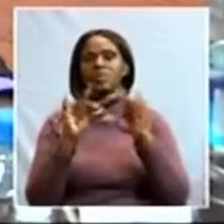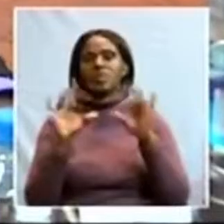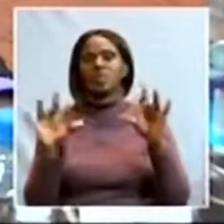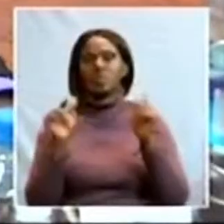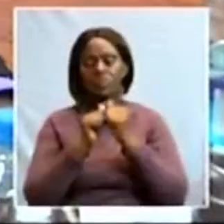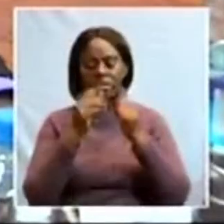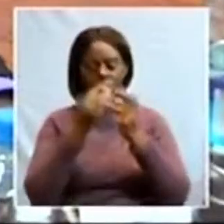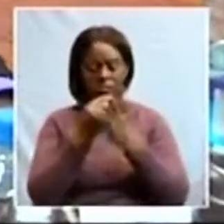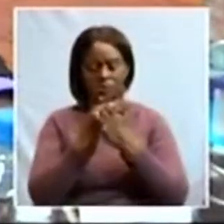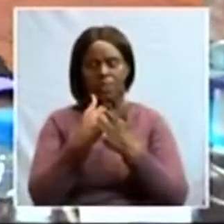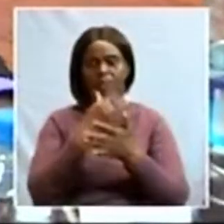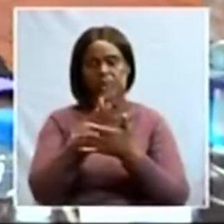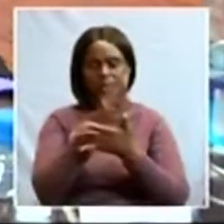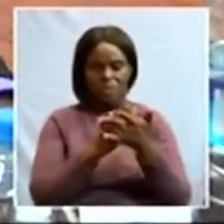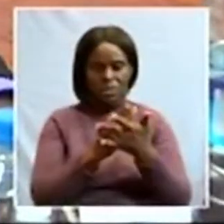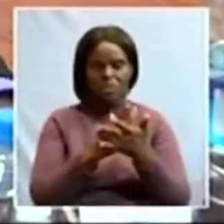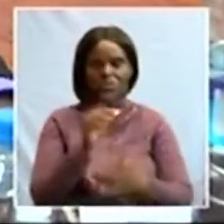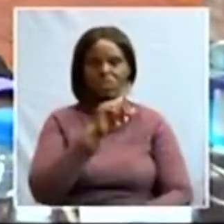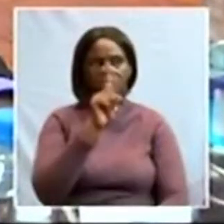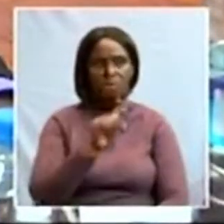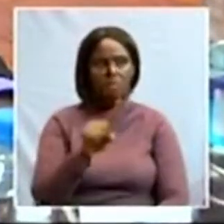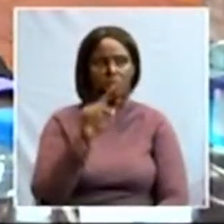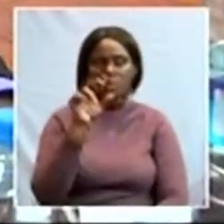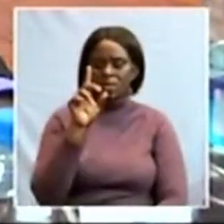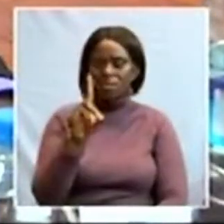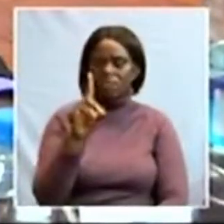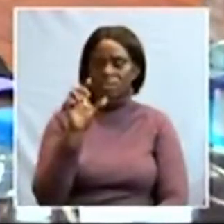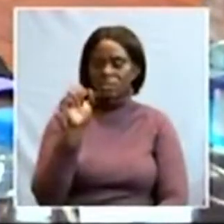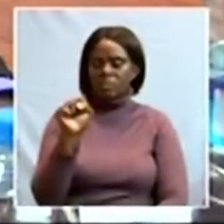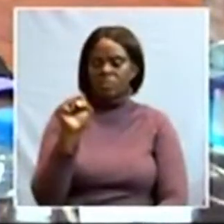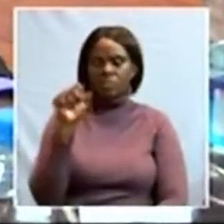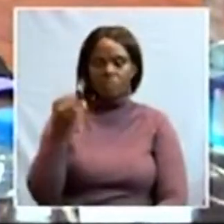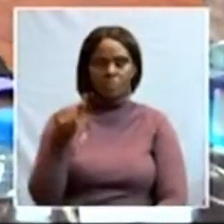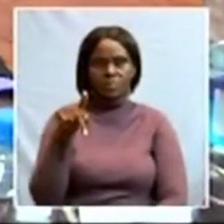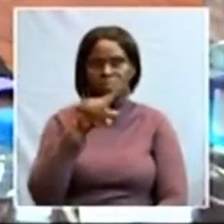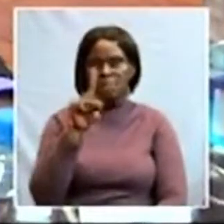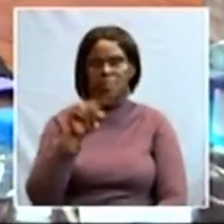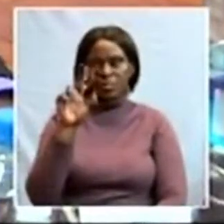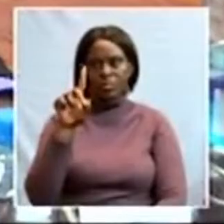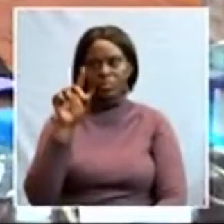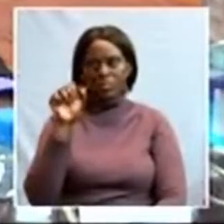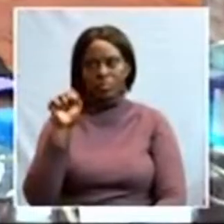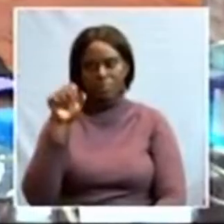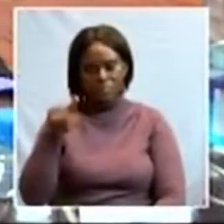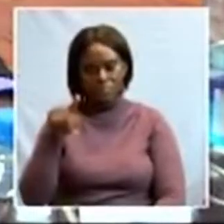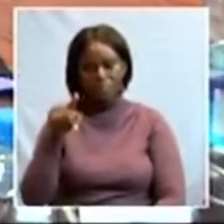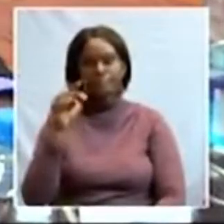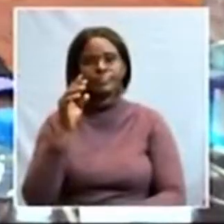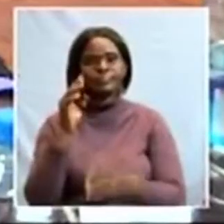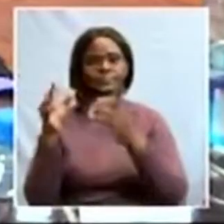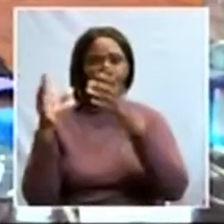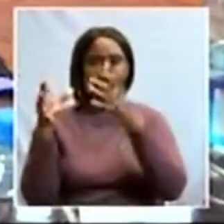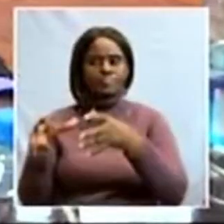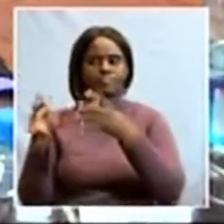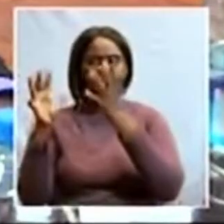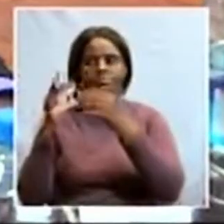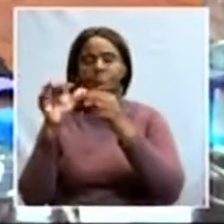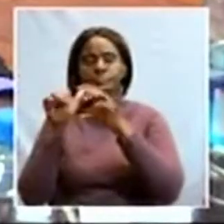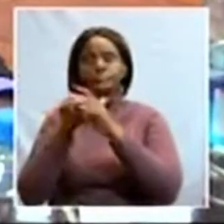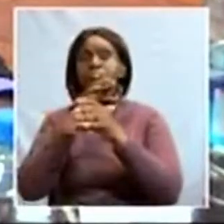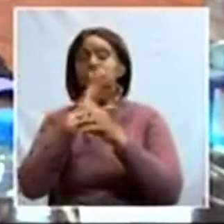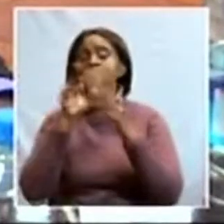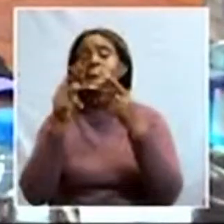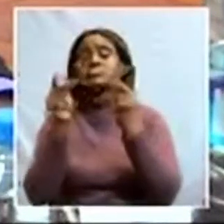some funding under the Zambia Devolution Support Program to set up and construct a dump site in the